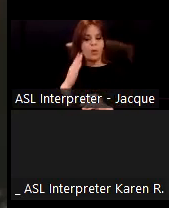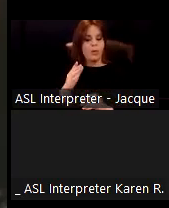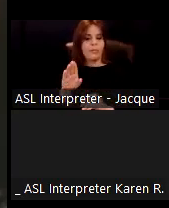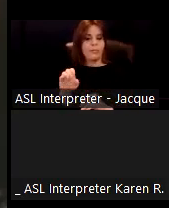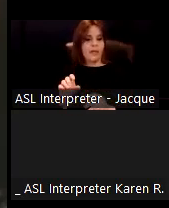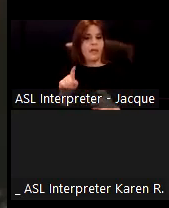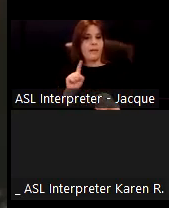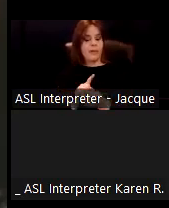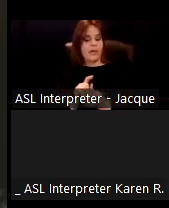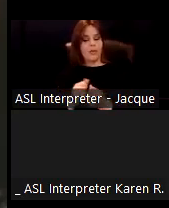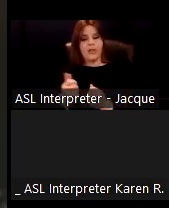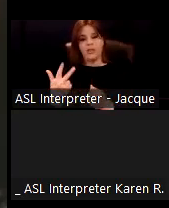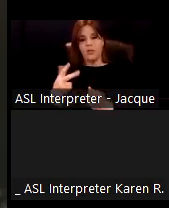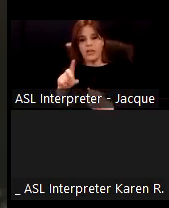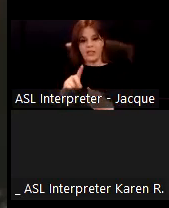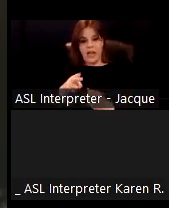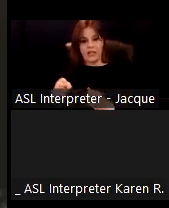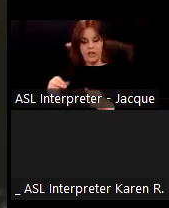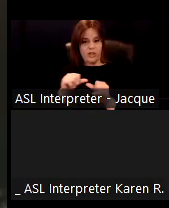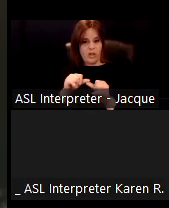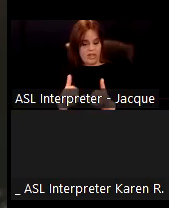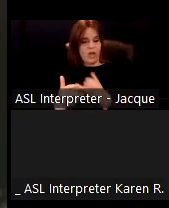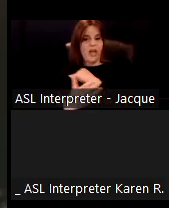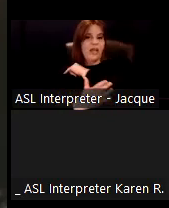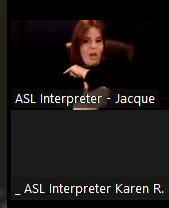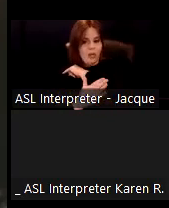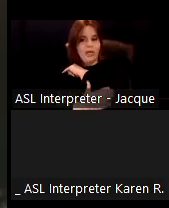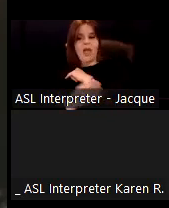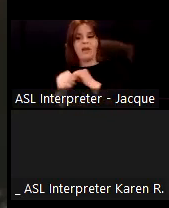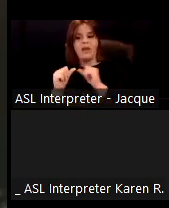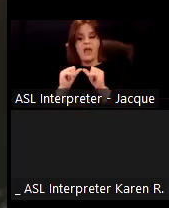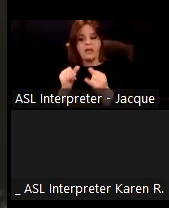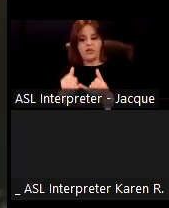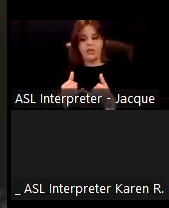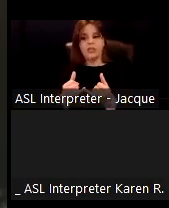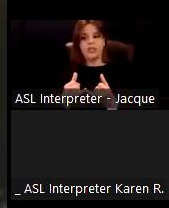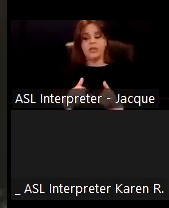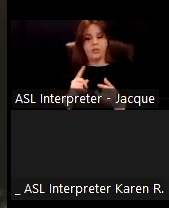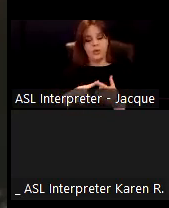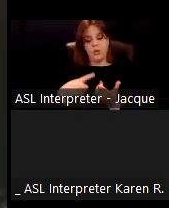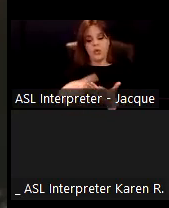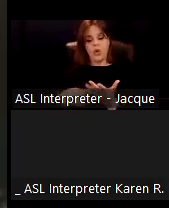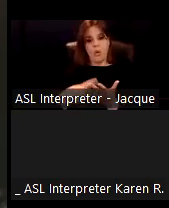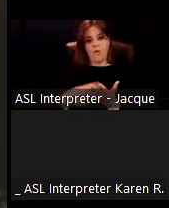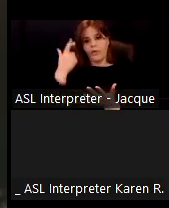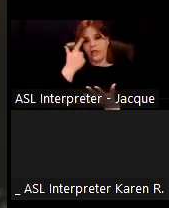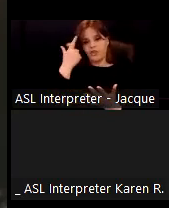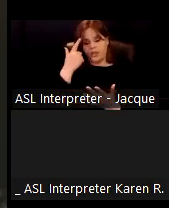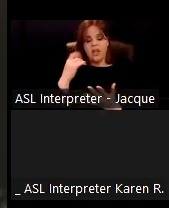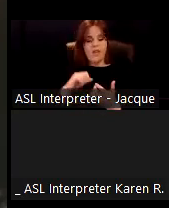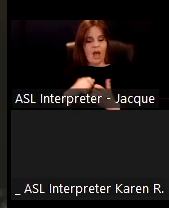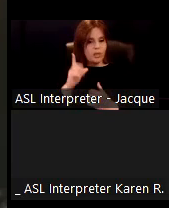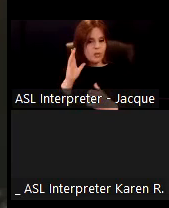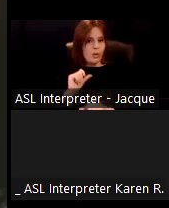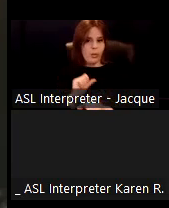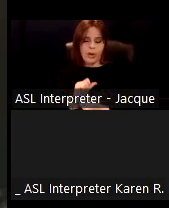3 DHH agencies, the county and the agencies to go over the logistics of how this is going to work. This is